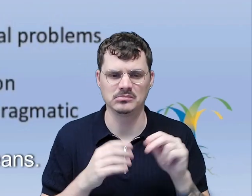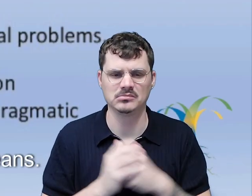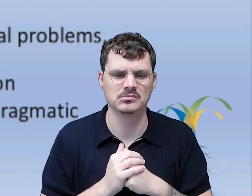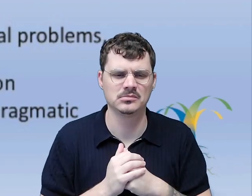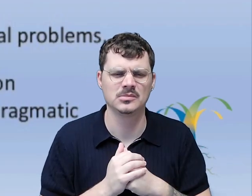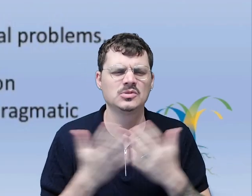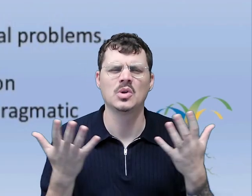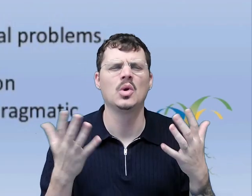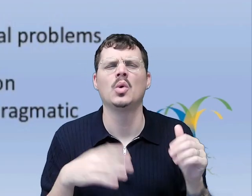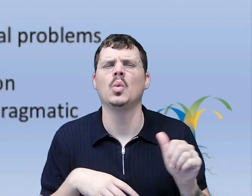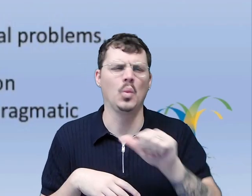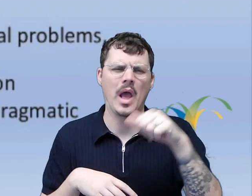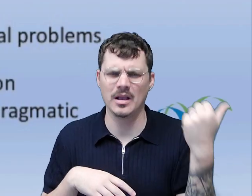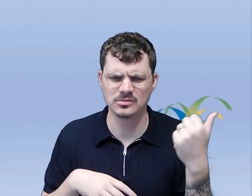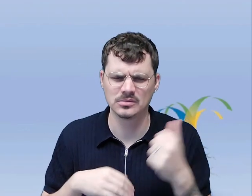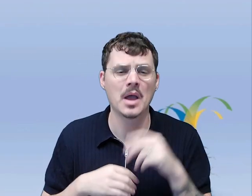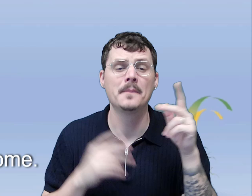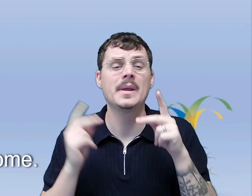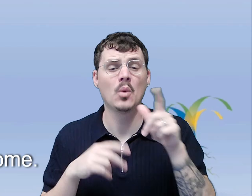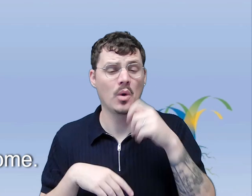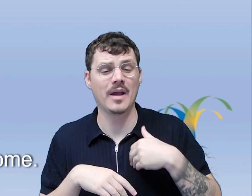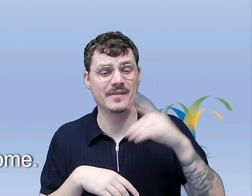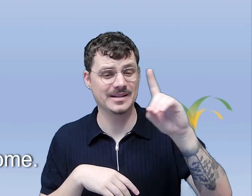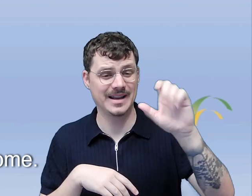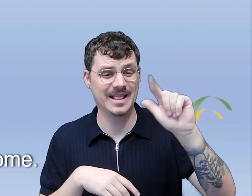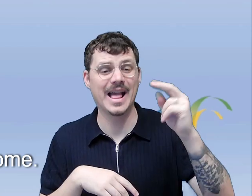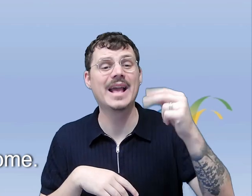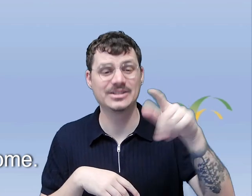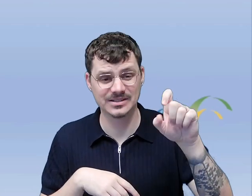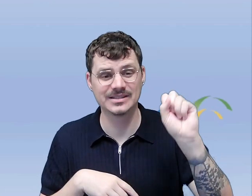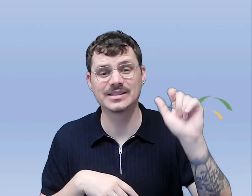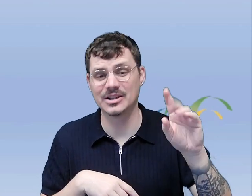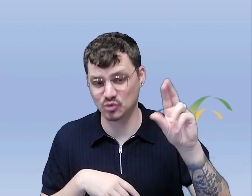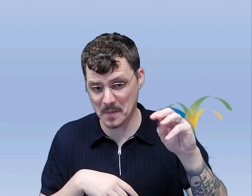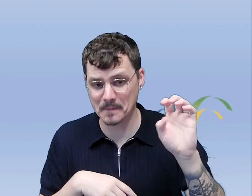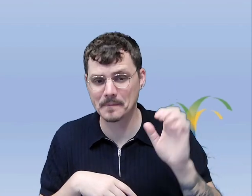any means. So what else? Well, people with DeLange syndrome